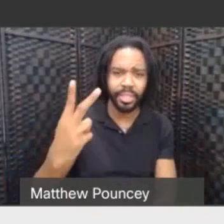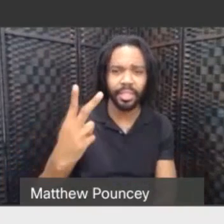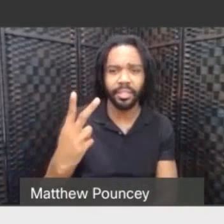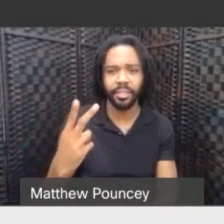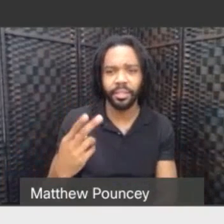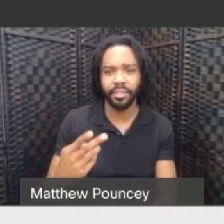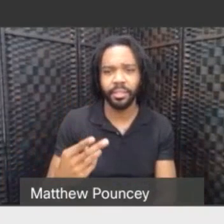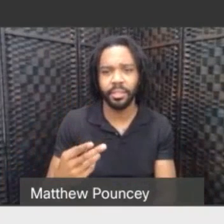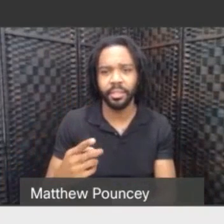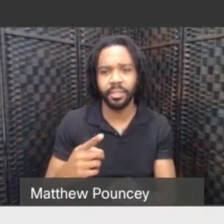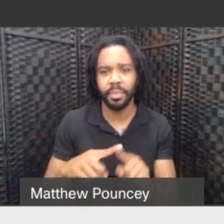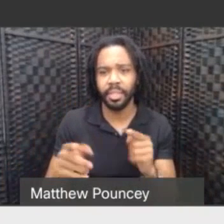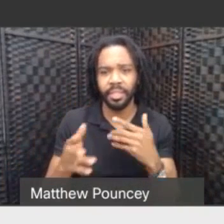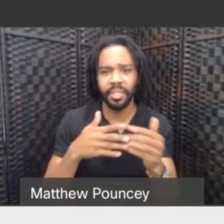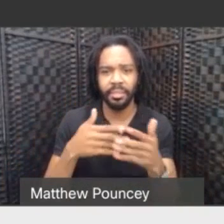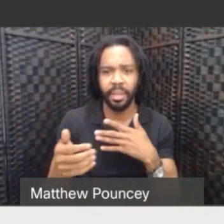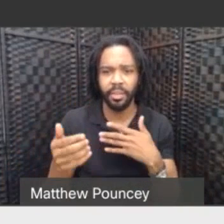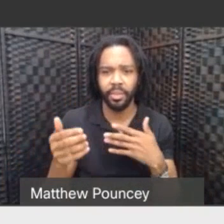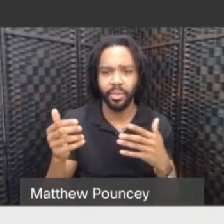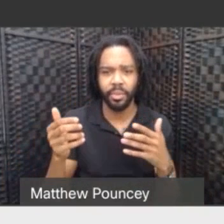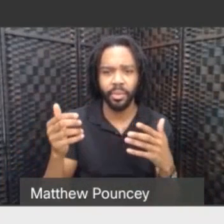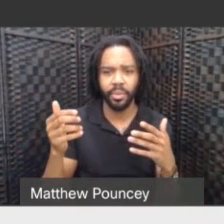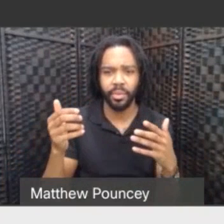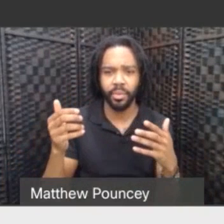for anyone eyesight. I